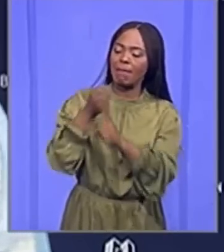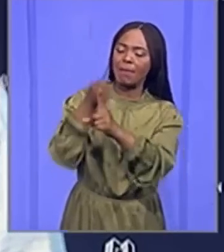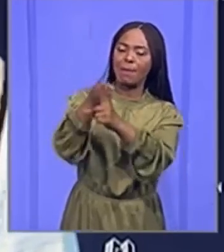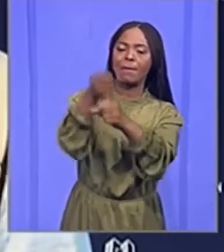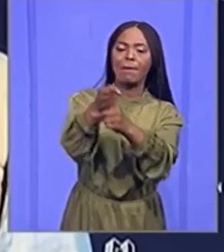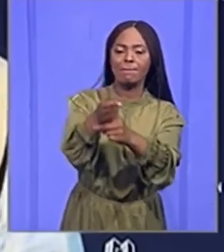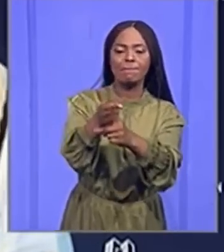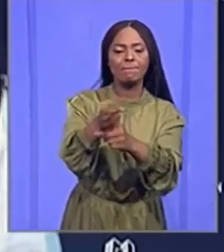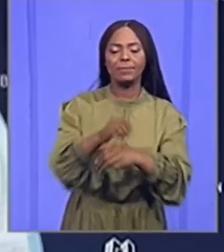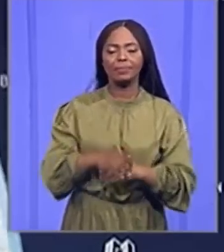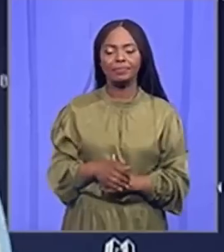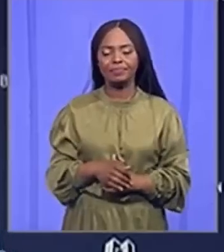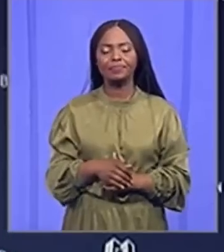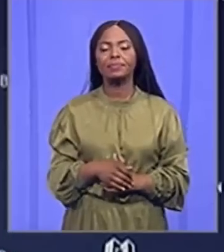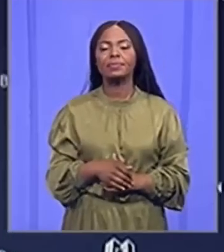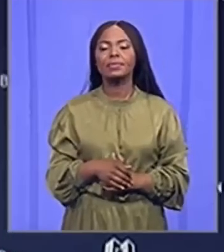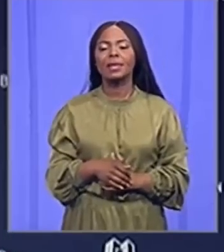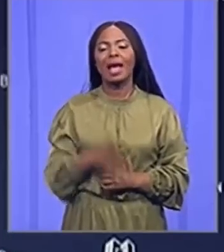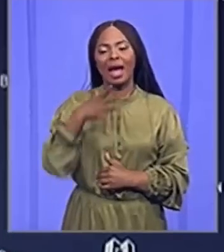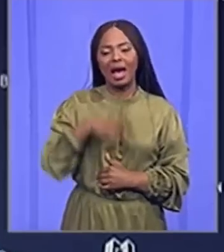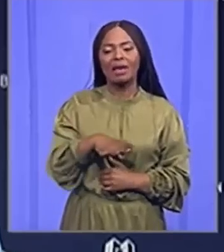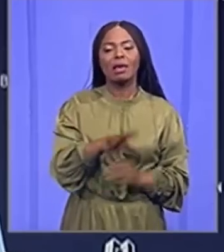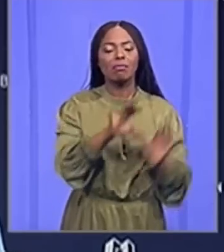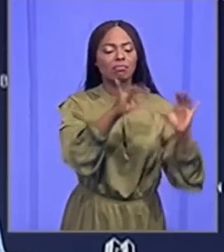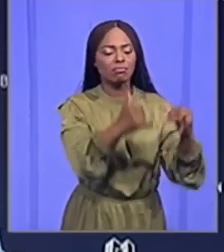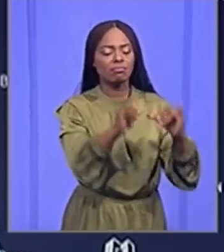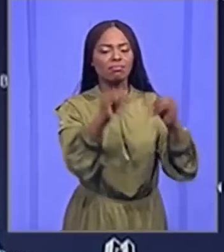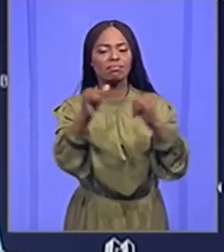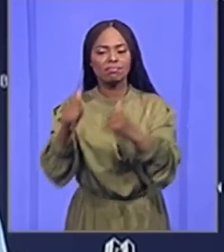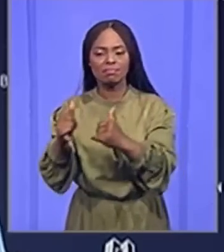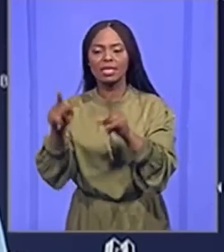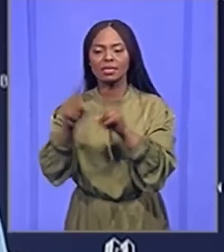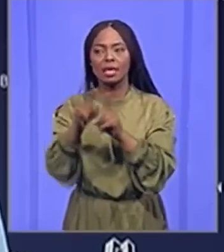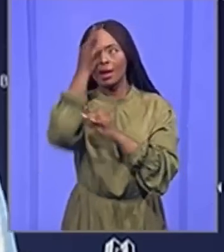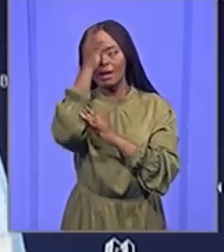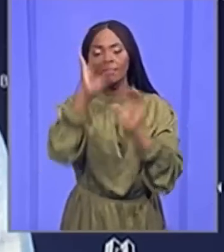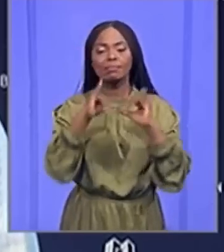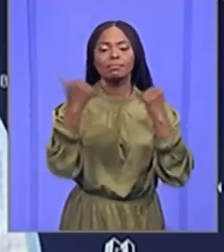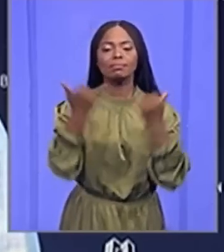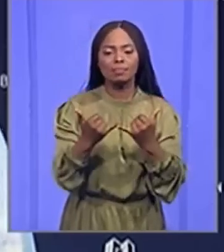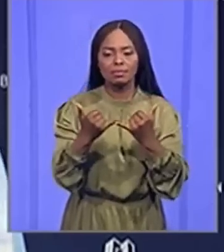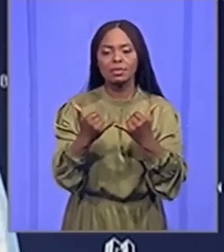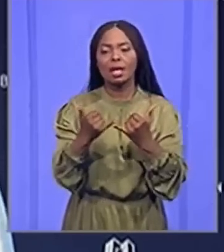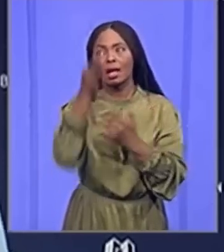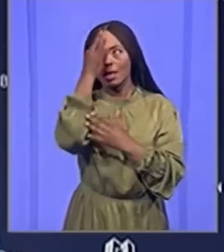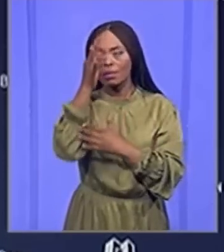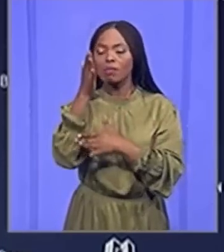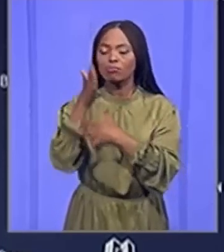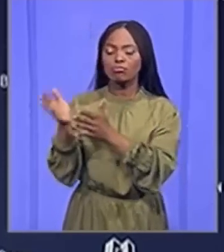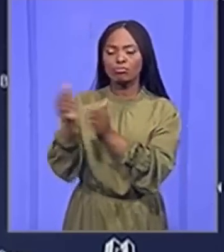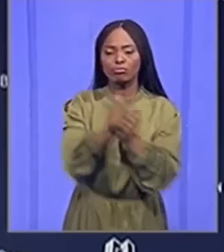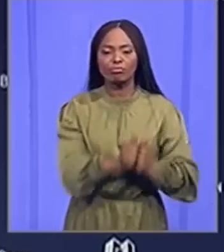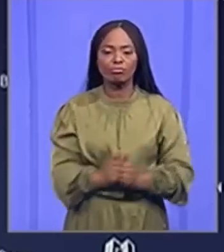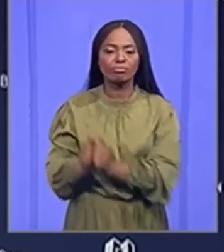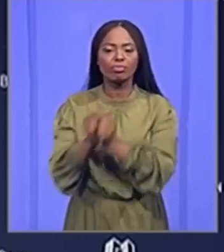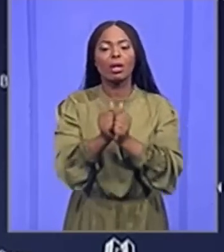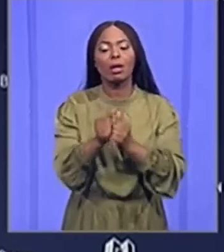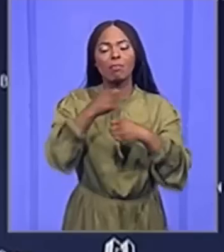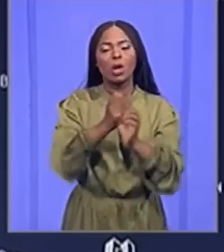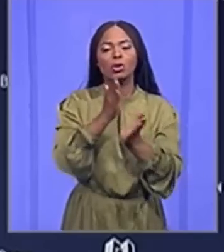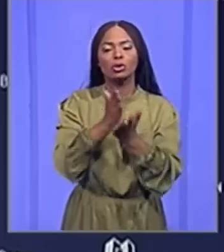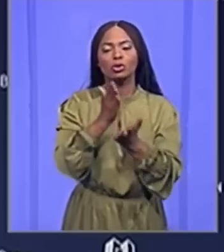ka tlase a taolo makala a mangwe a mmušo le ona a tshwantše go bona gore ba dira ka maatla go bona